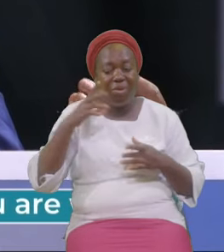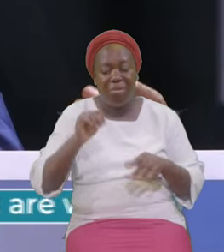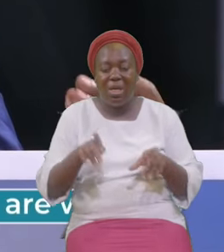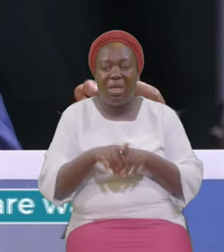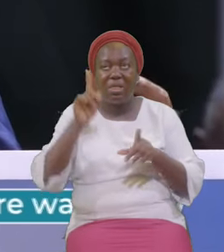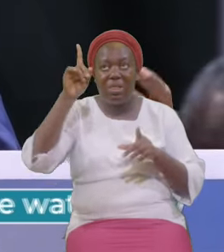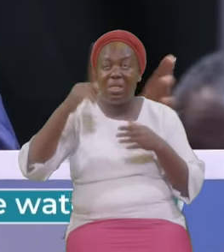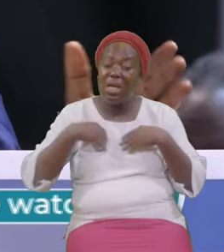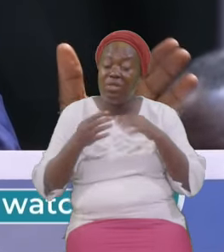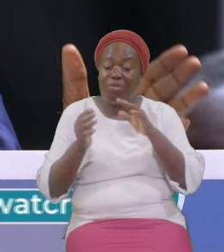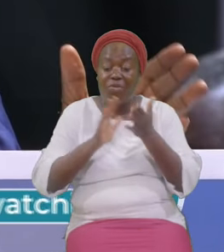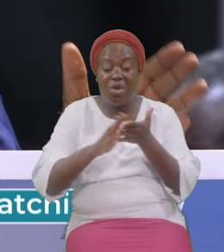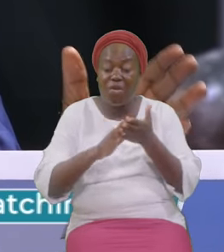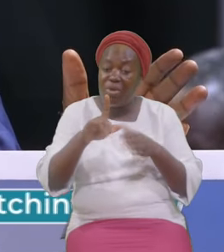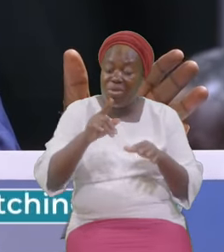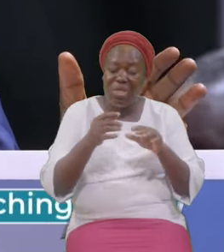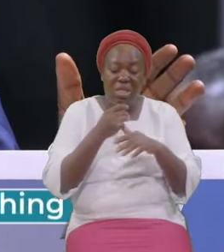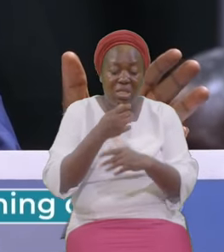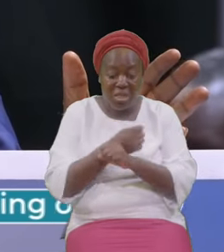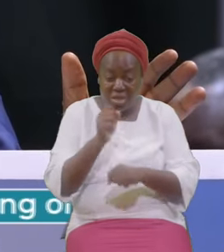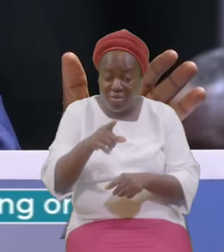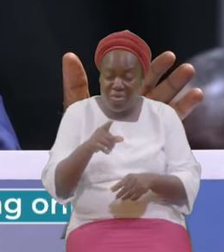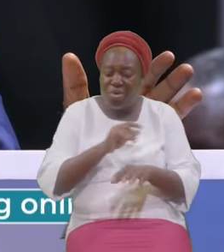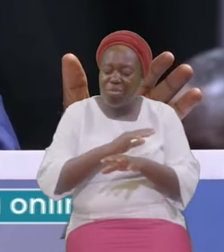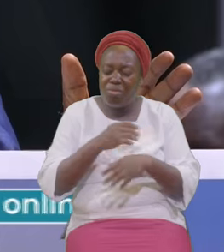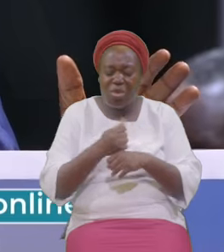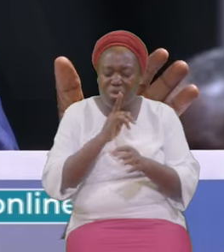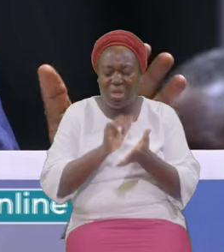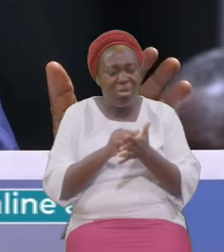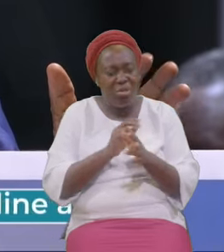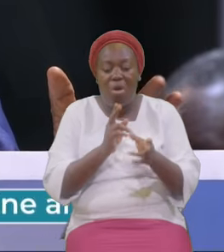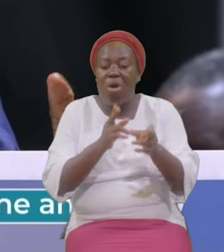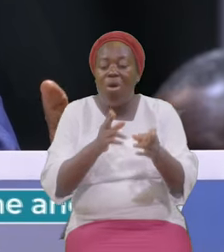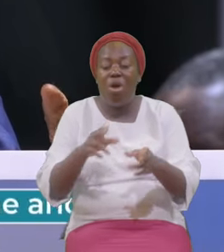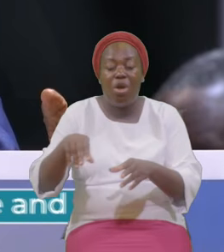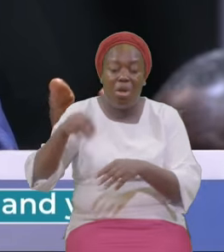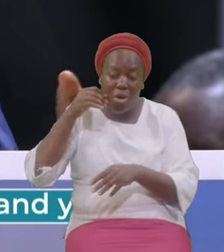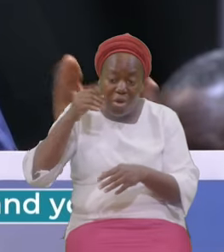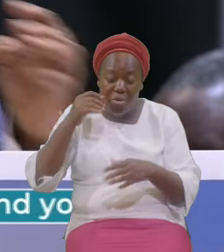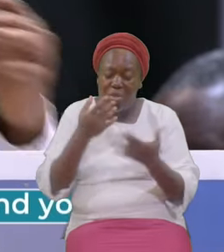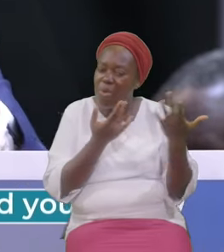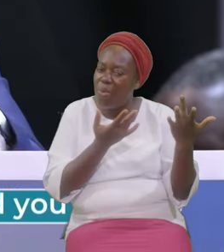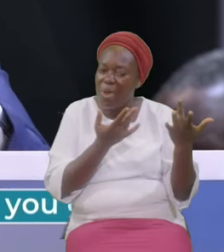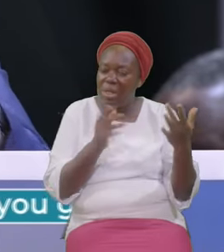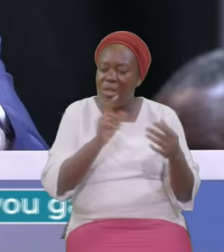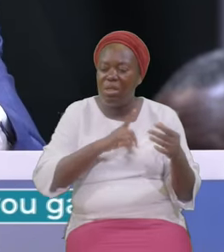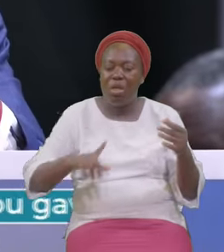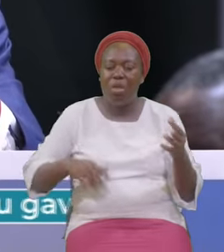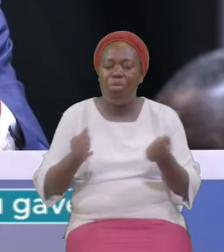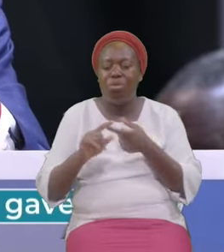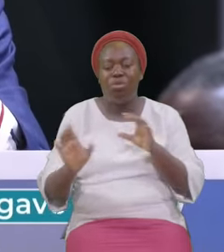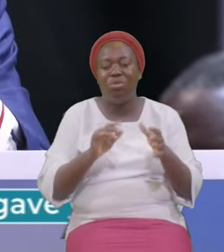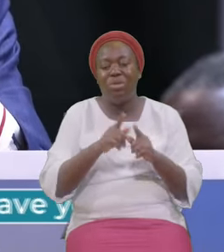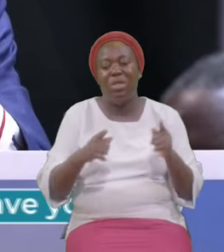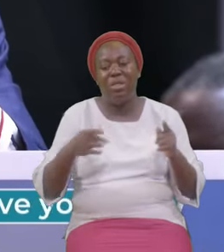sure you do not hurry away. Wait. It's a great thing God wants to do for you. Cancel us, please. We want to be